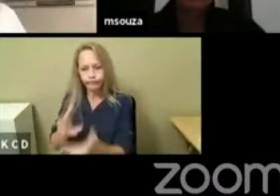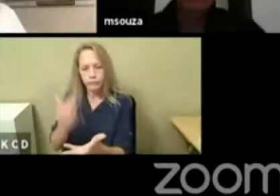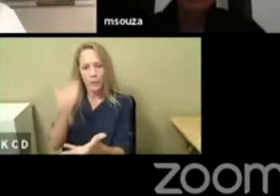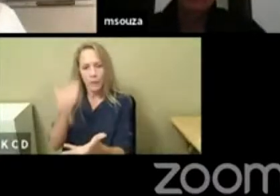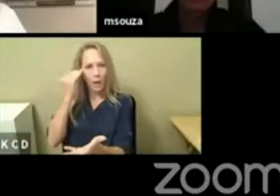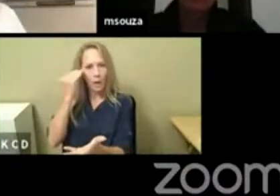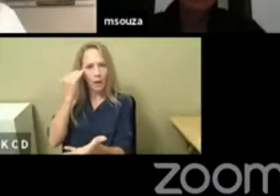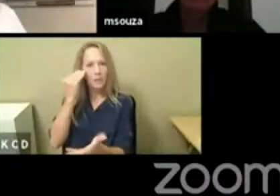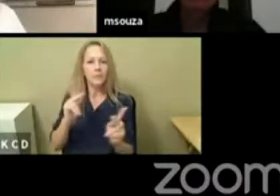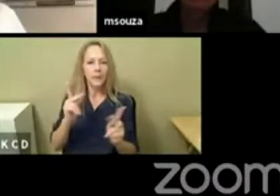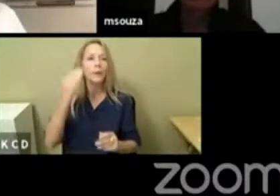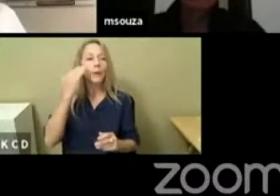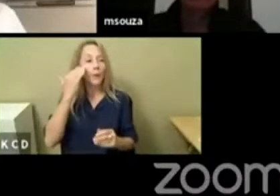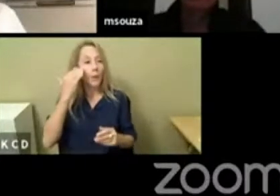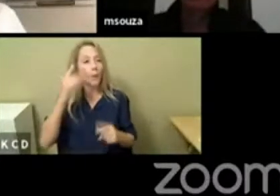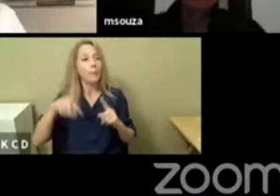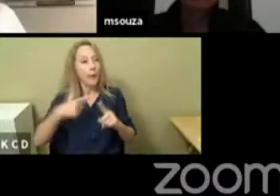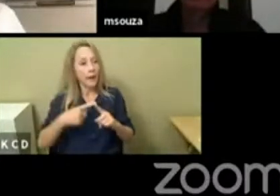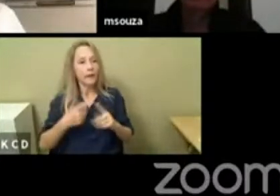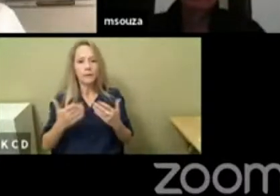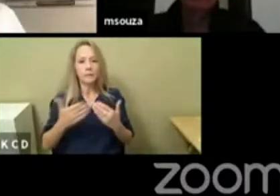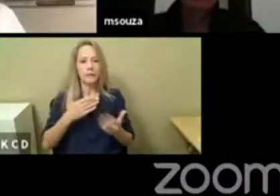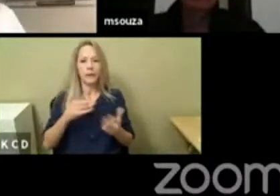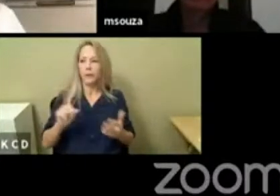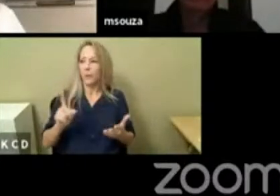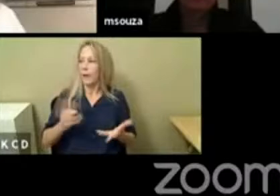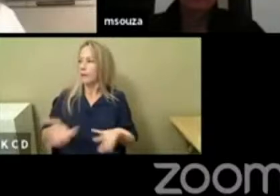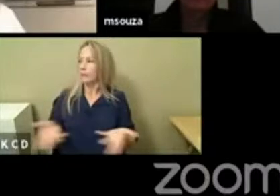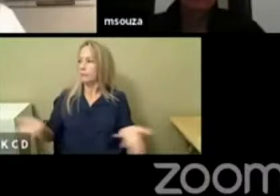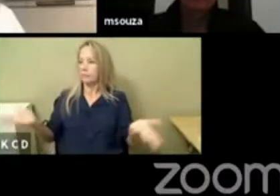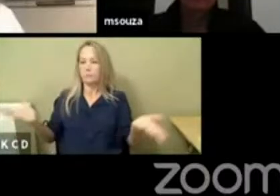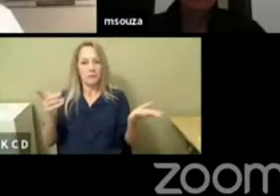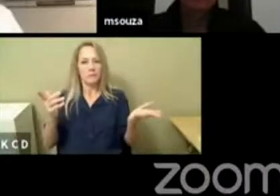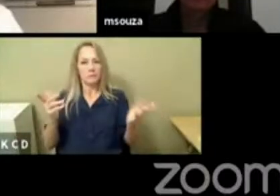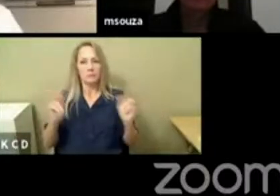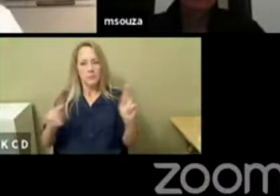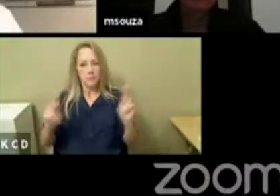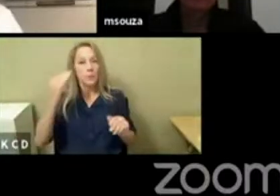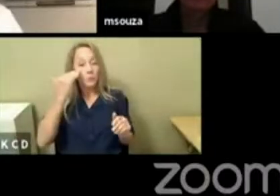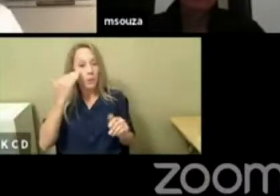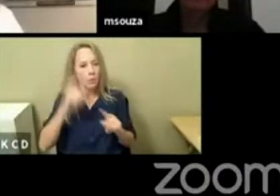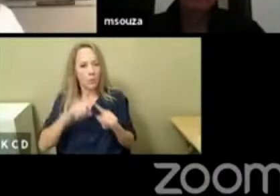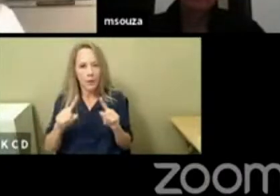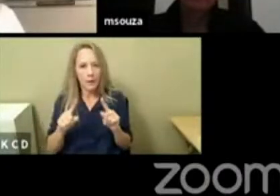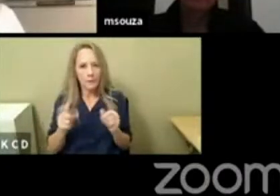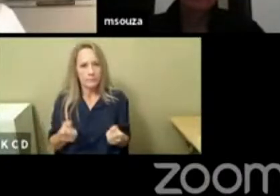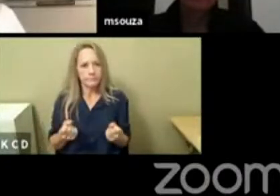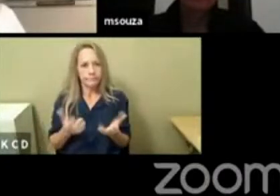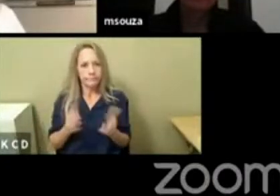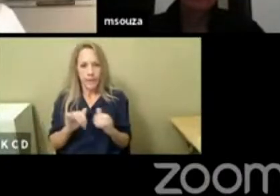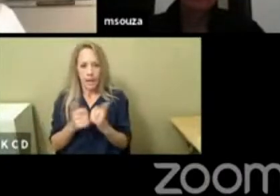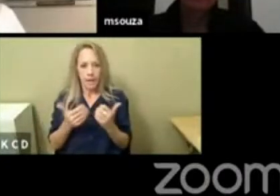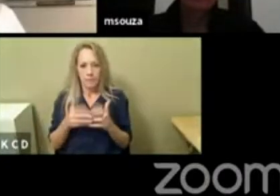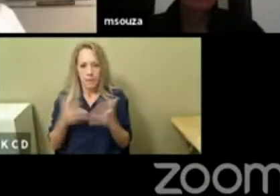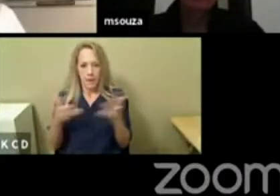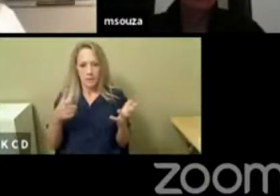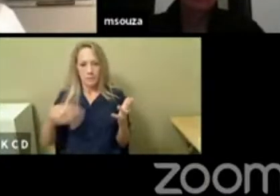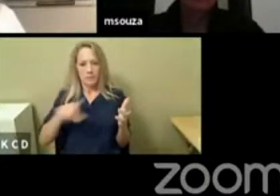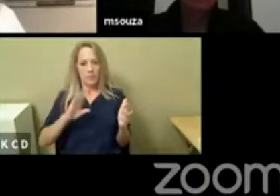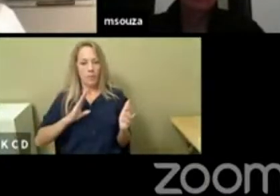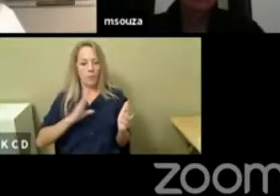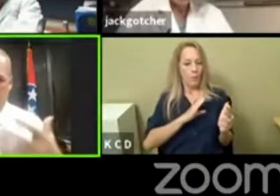mean, people know about this no matter where they are on it. So I don't know how much this board is going to be able to really have a